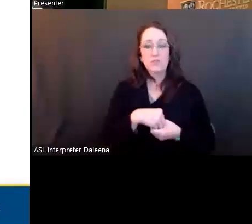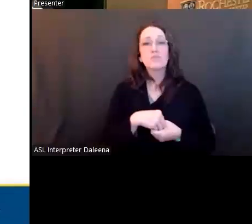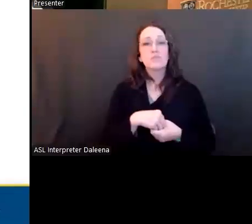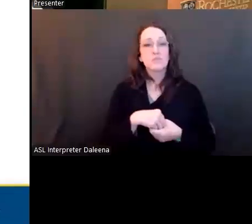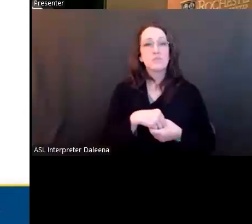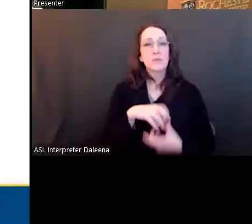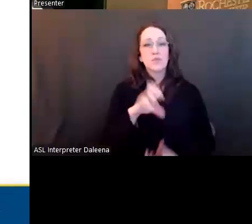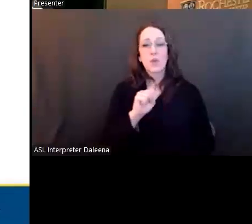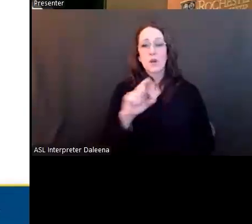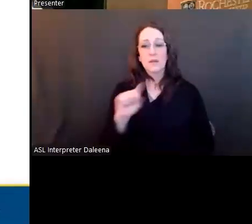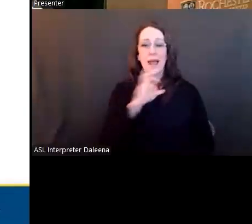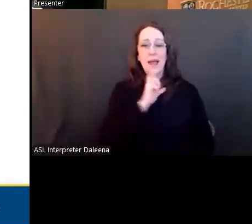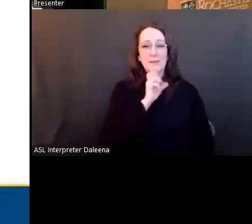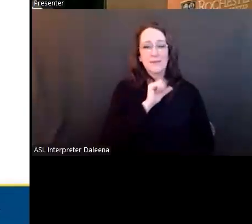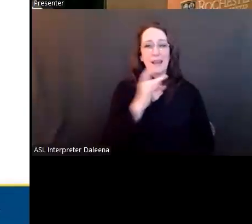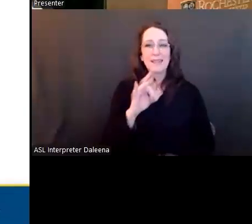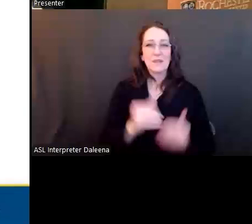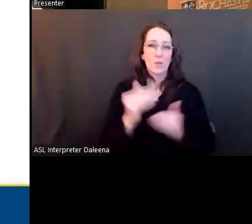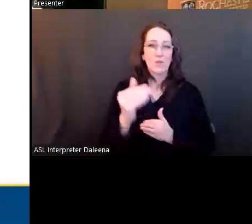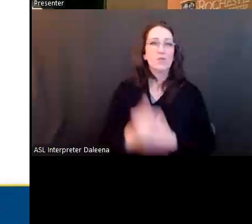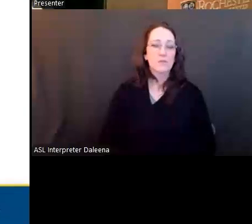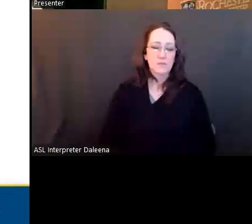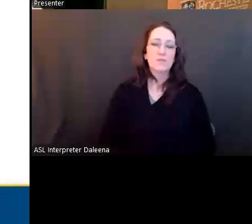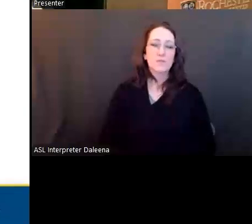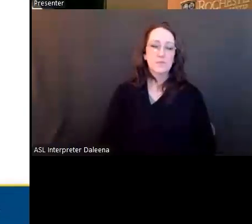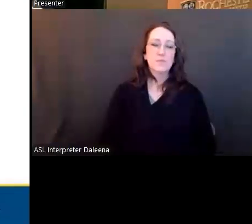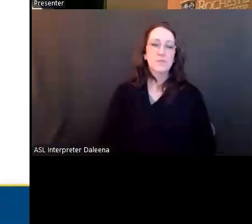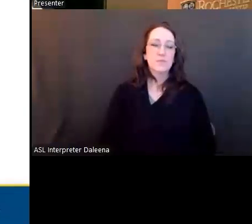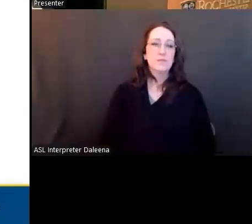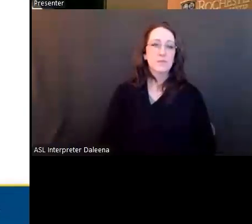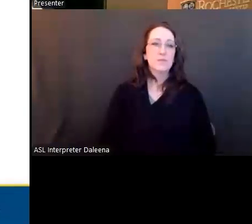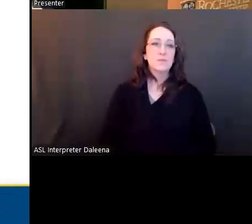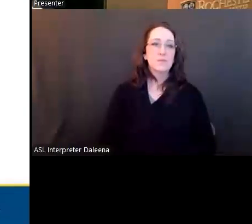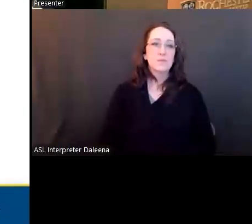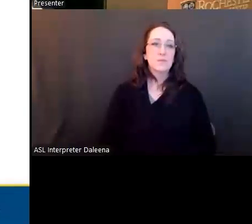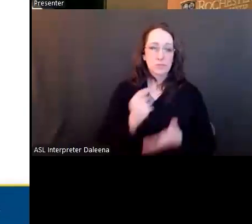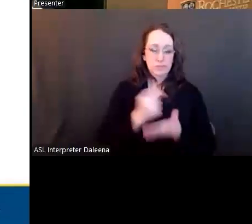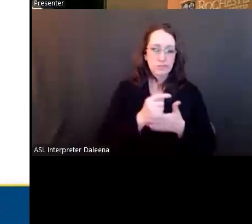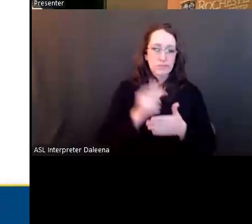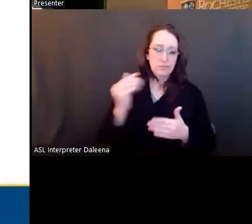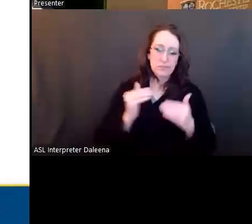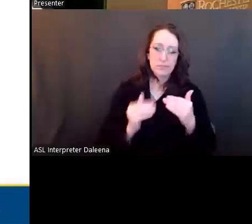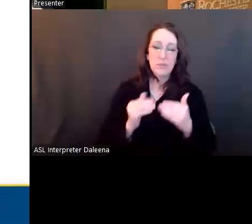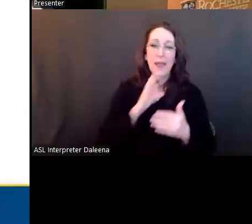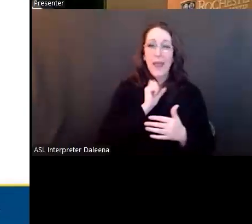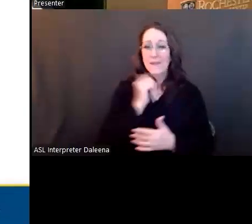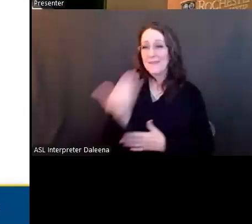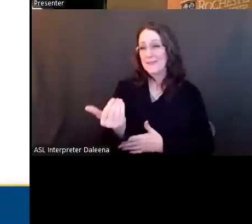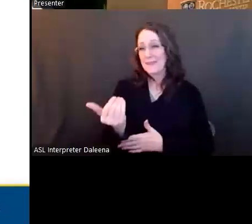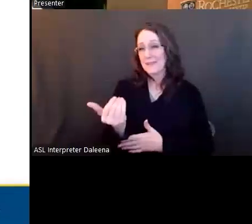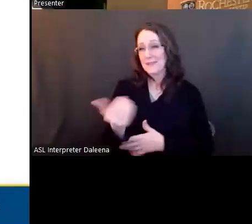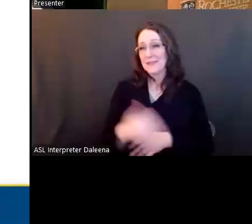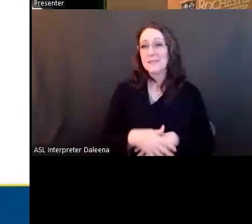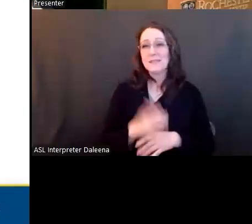going to be 18 years or older. We do treat down to the age of 15. That